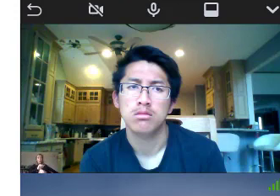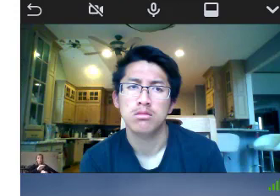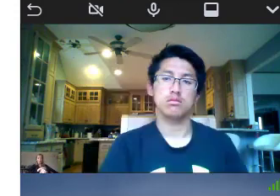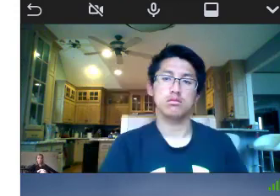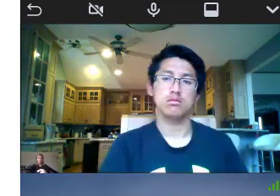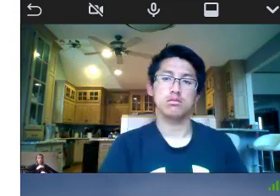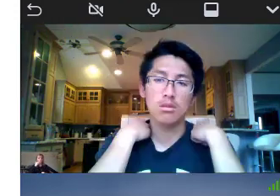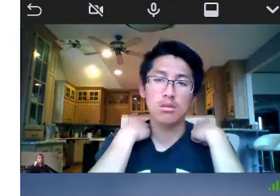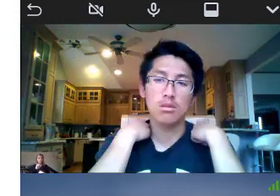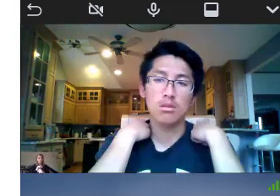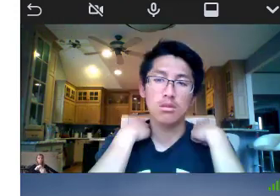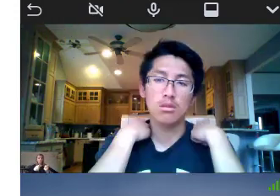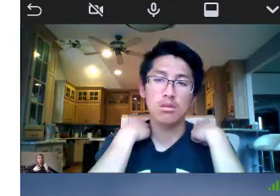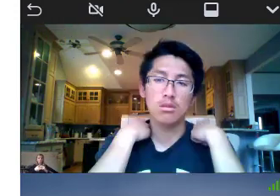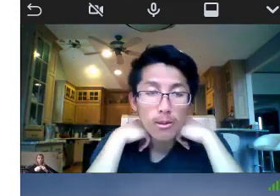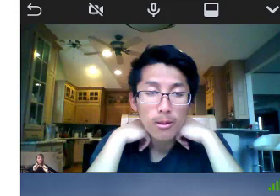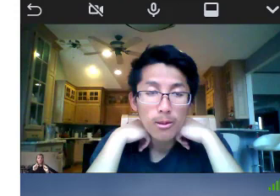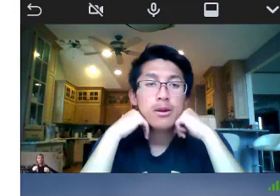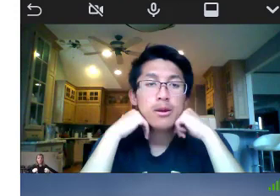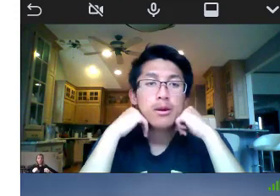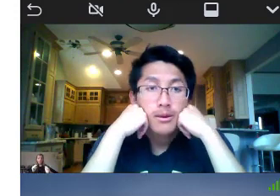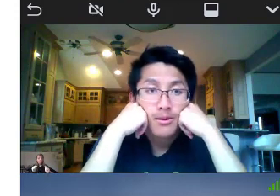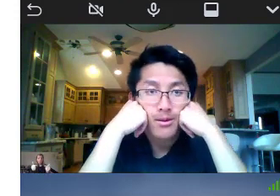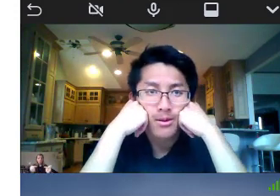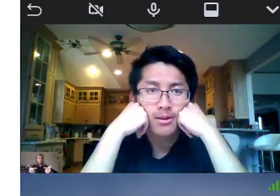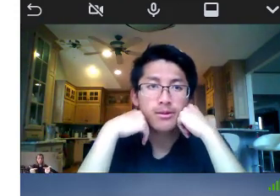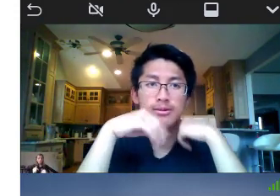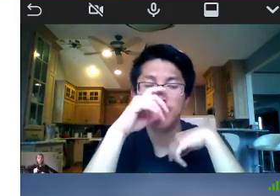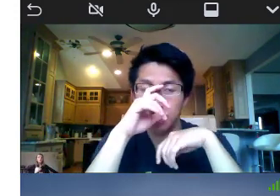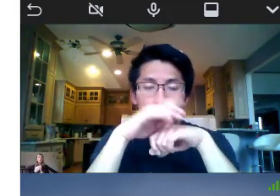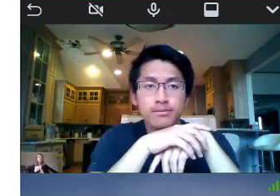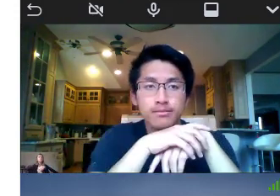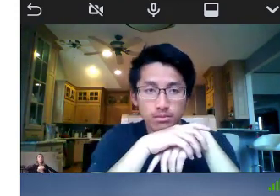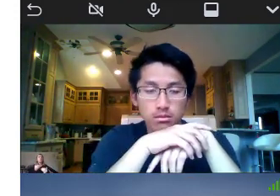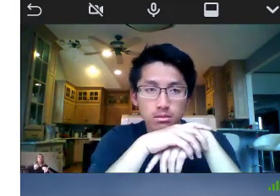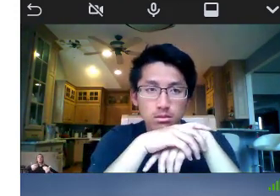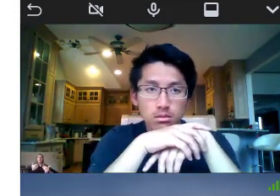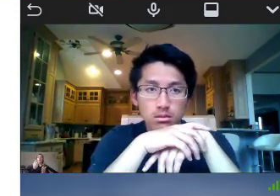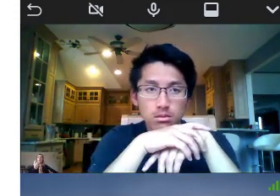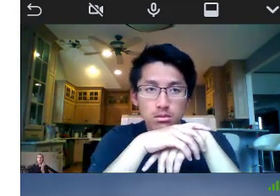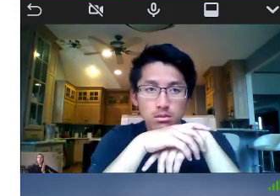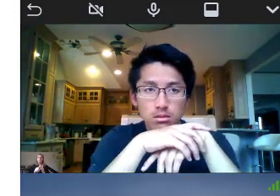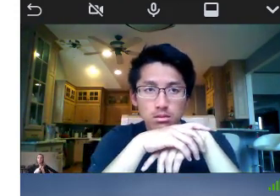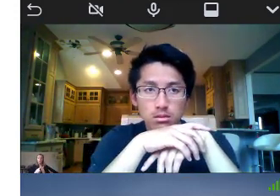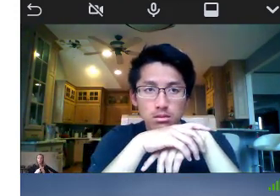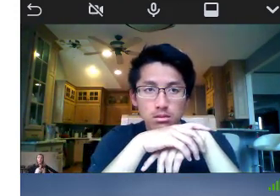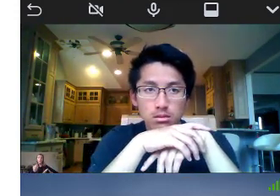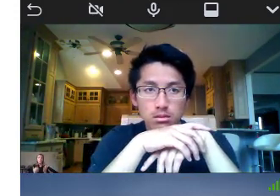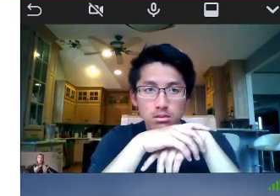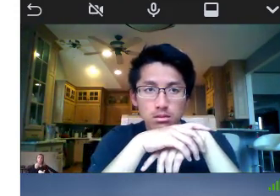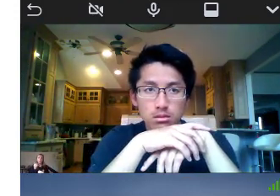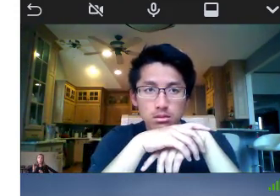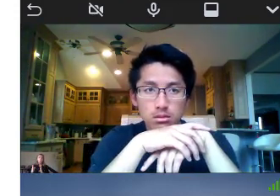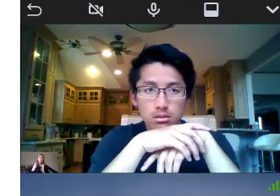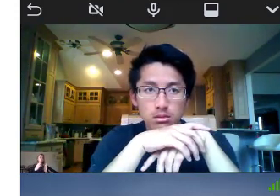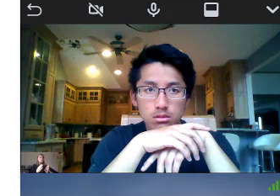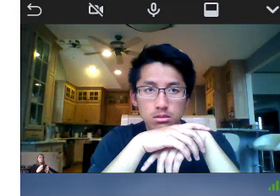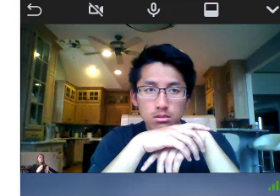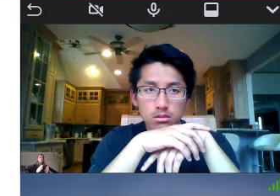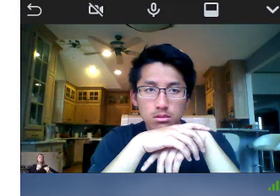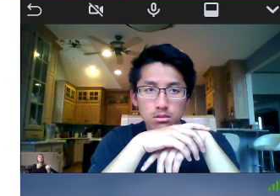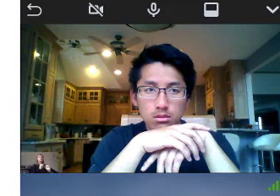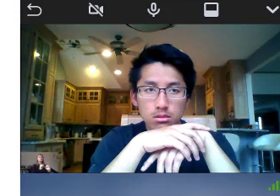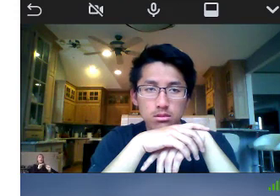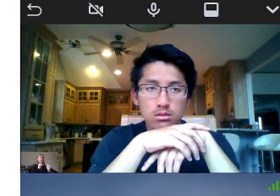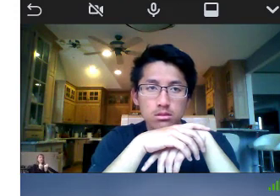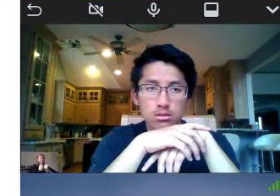do that, it might be worthwhile to kind of, you know, either attempt the team problems or the class problems or watch the videos to kind of see the